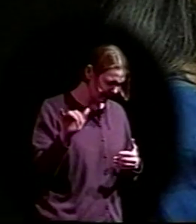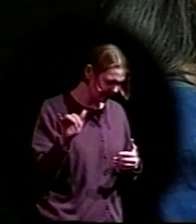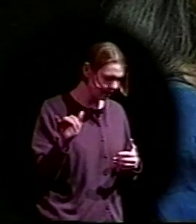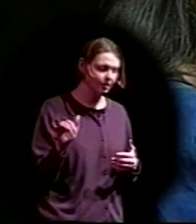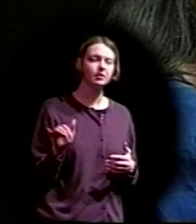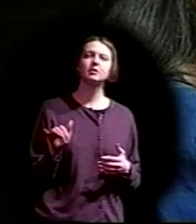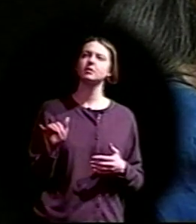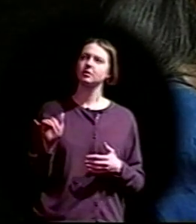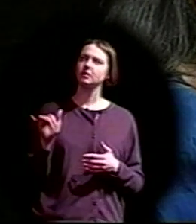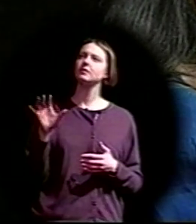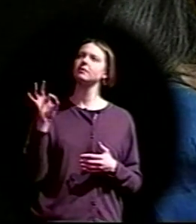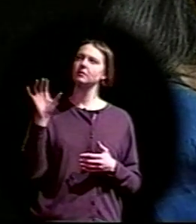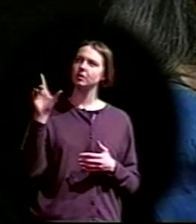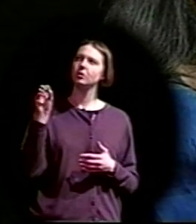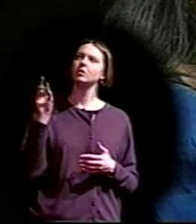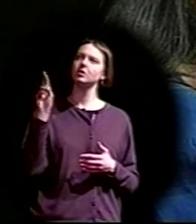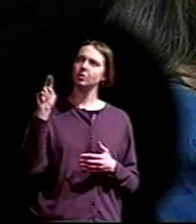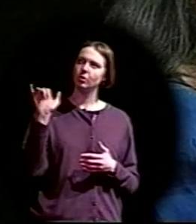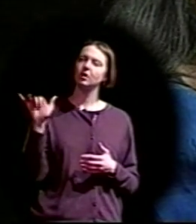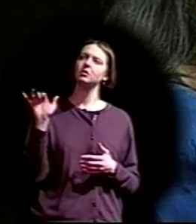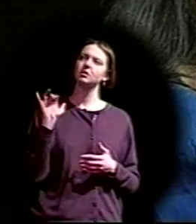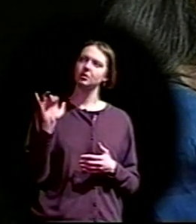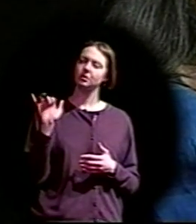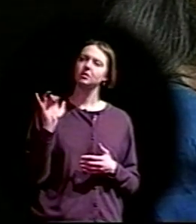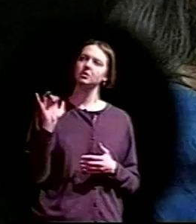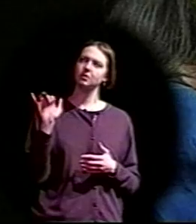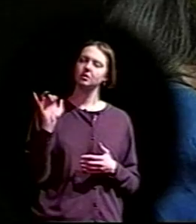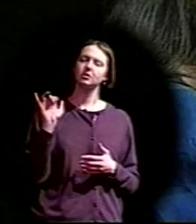Flournoy, said Winans.